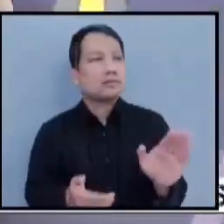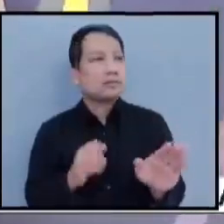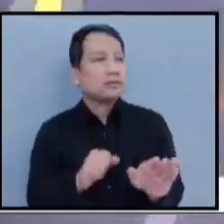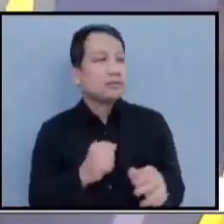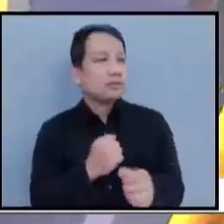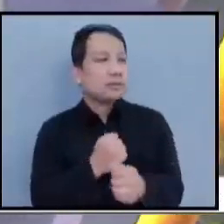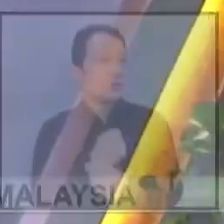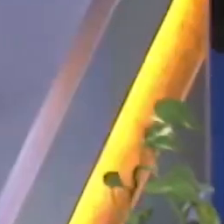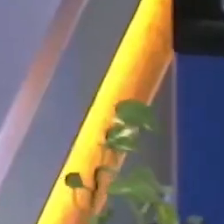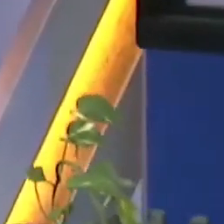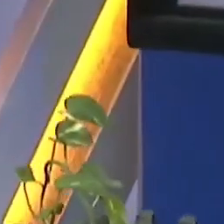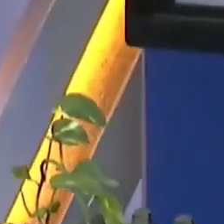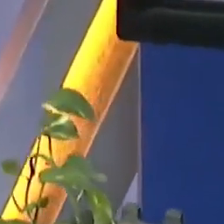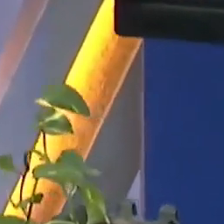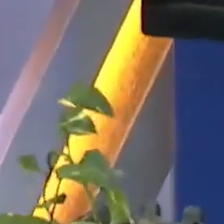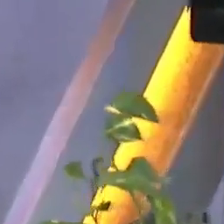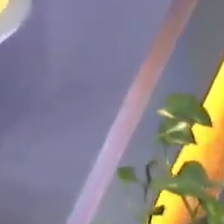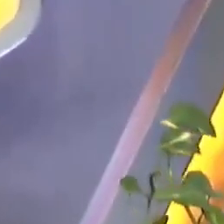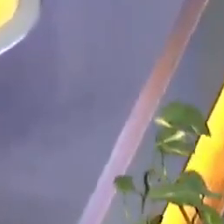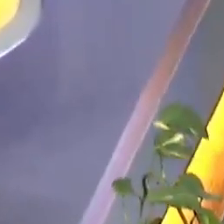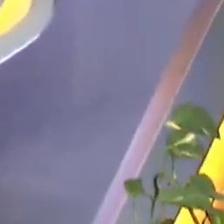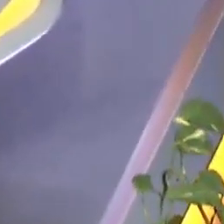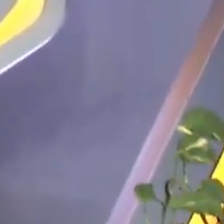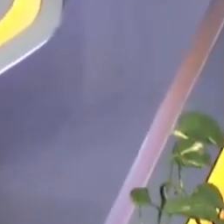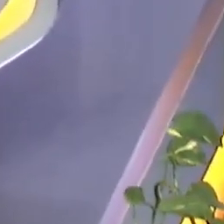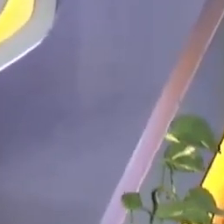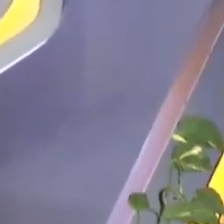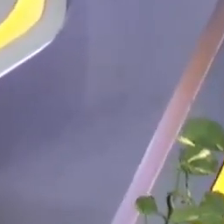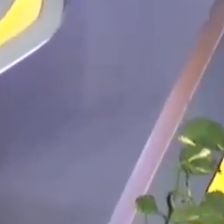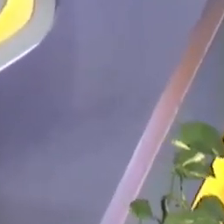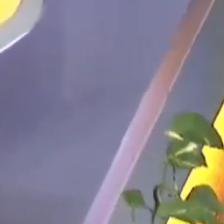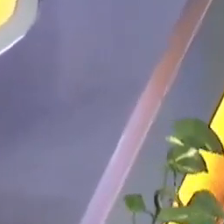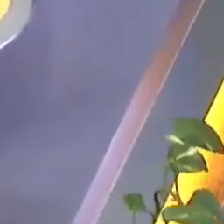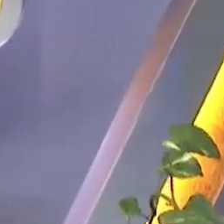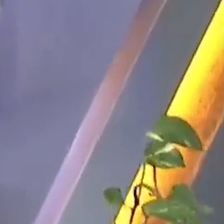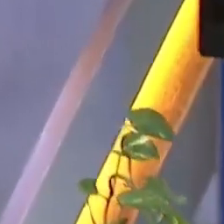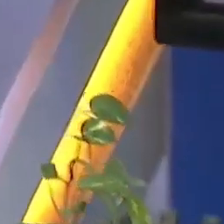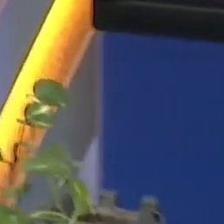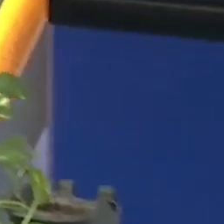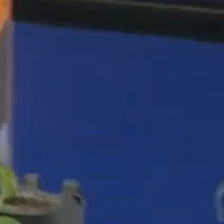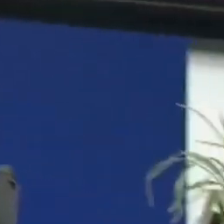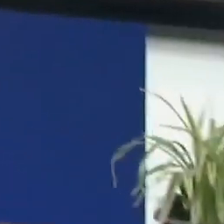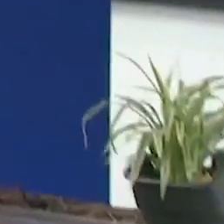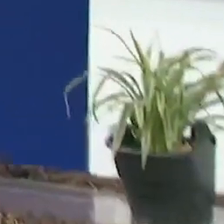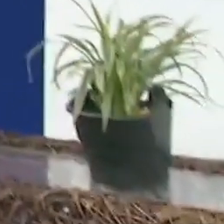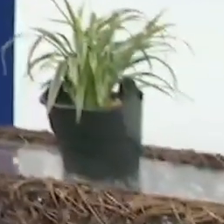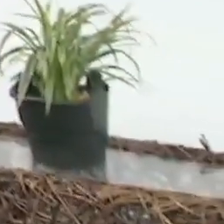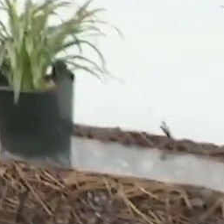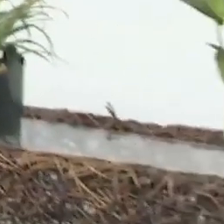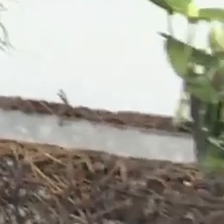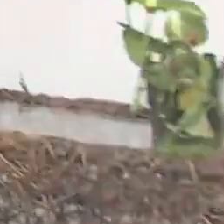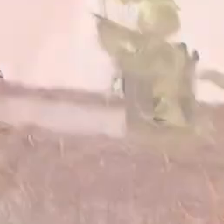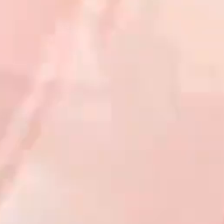Can love me better, I can love me better, babe. Can love me better.